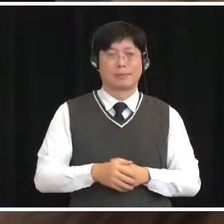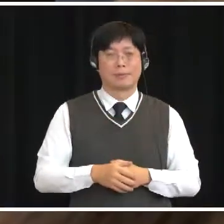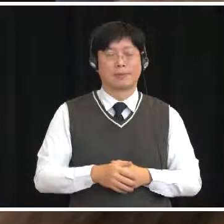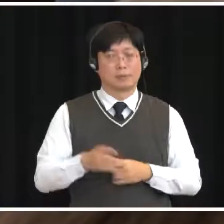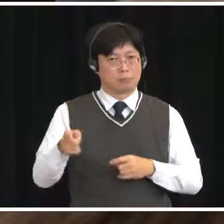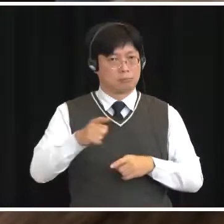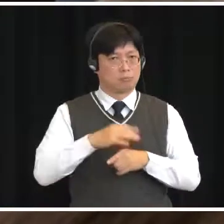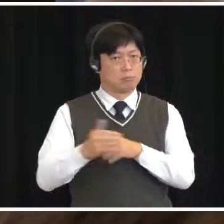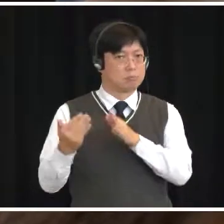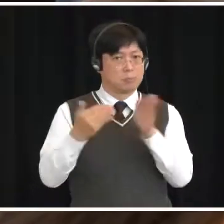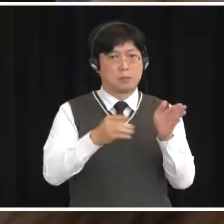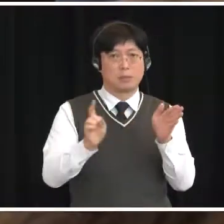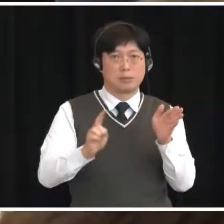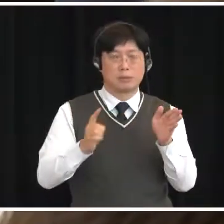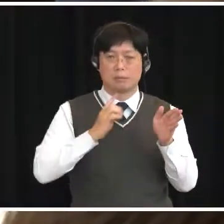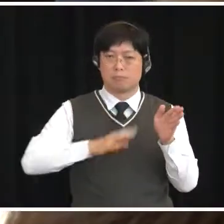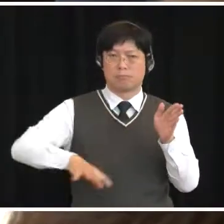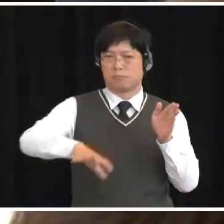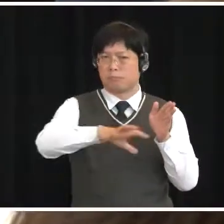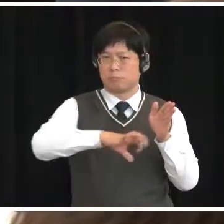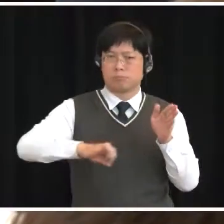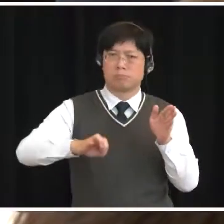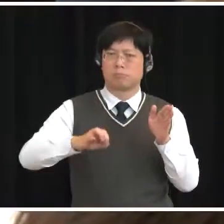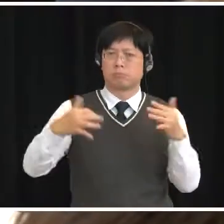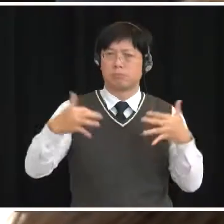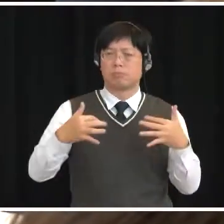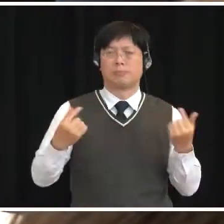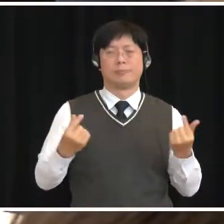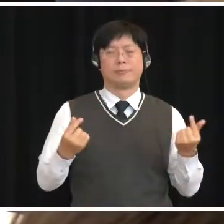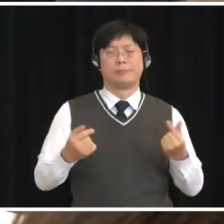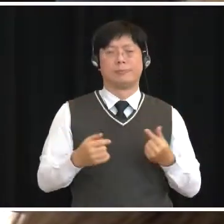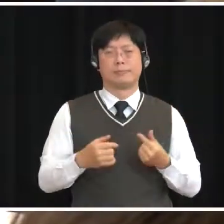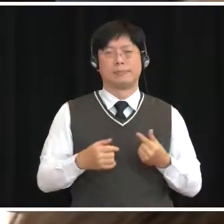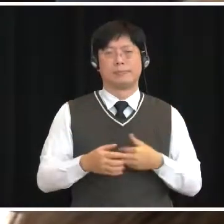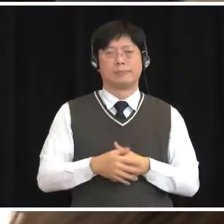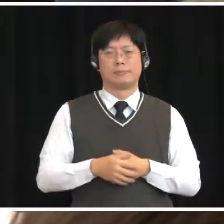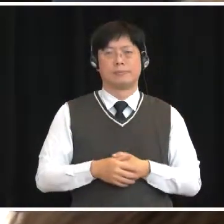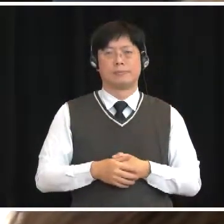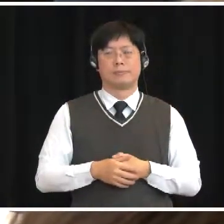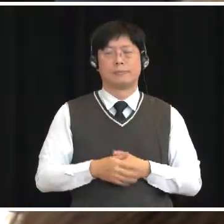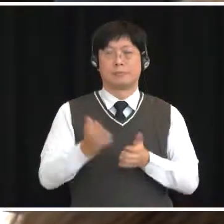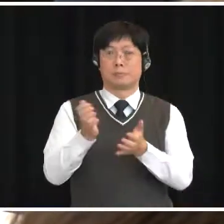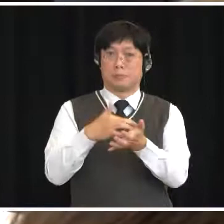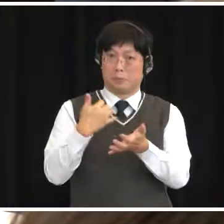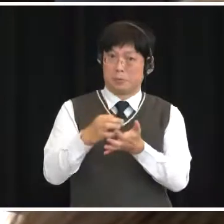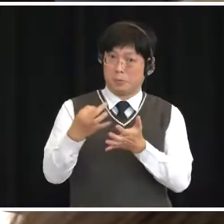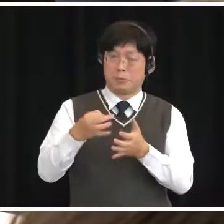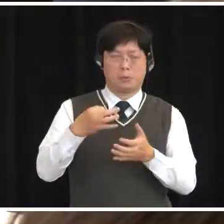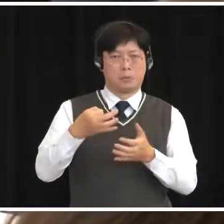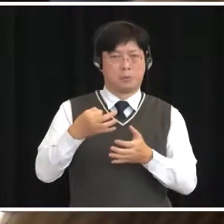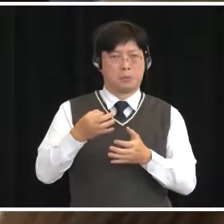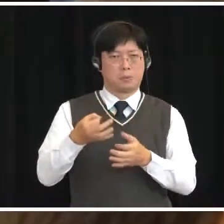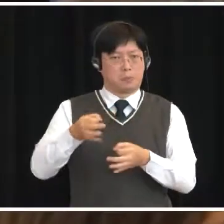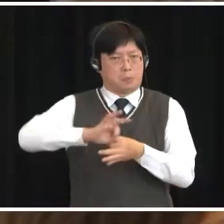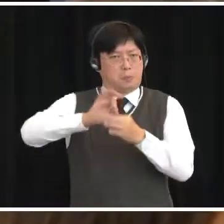guideline for education in the rural area, from